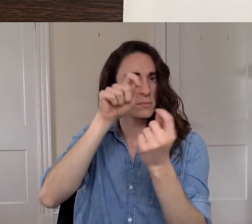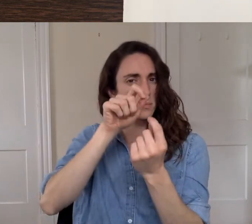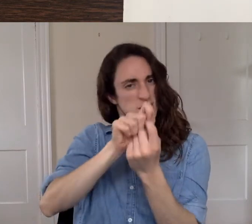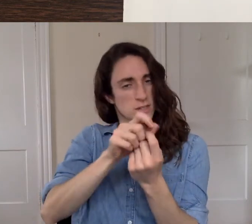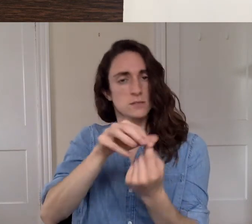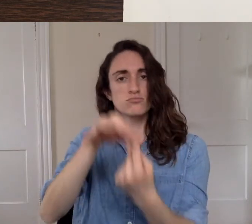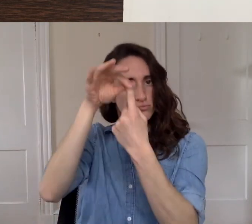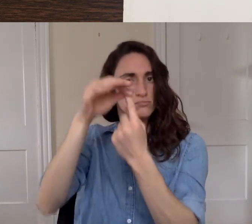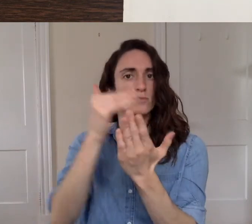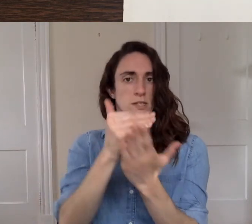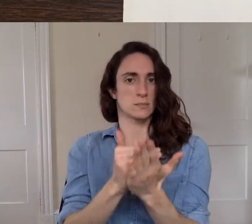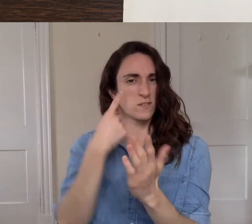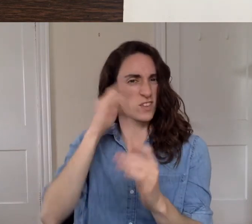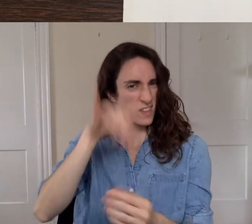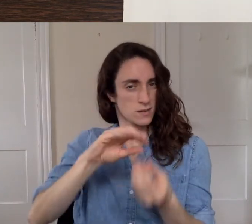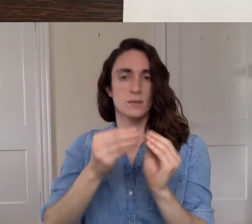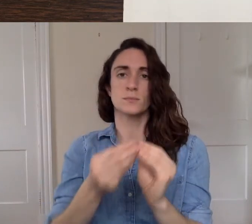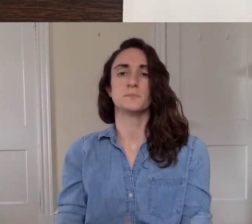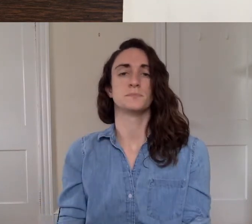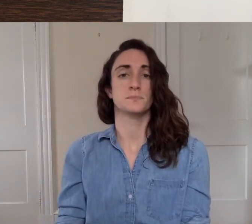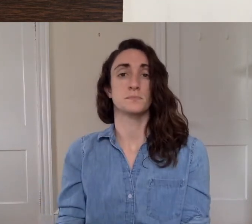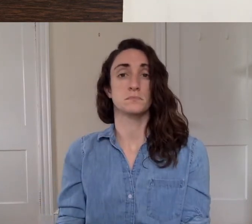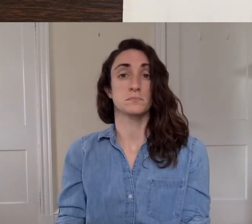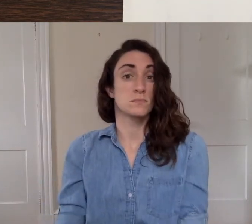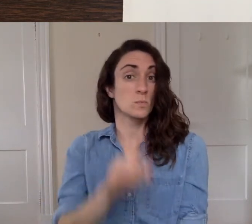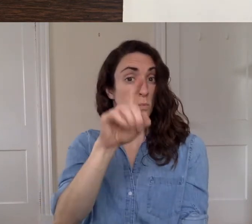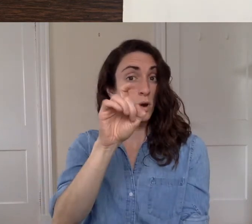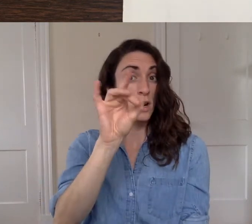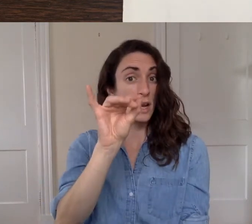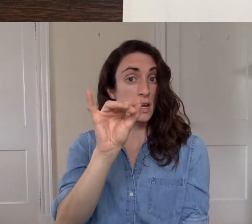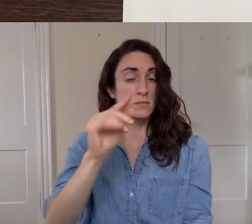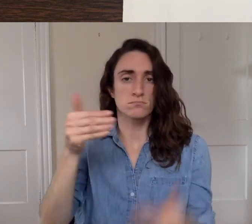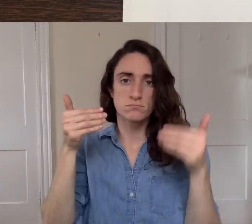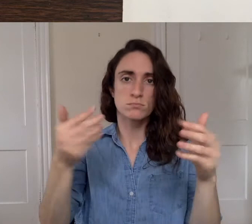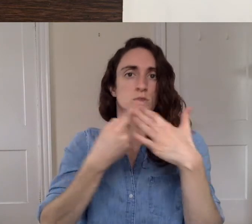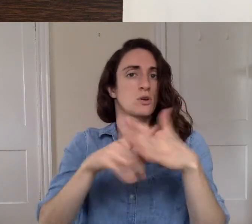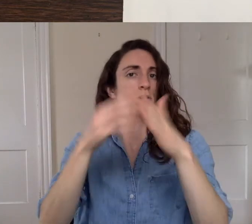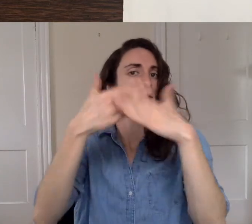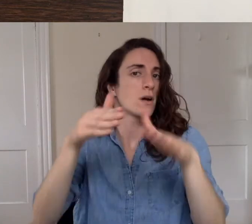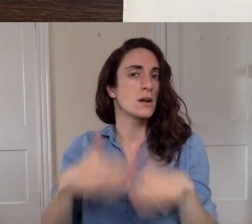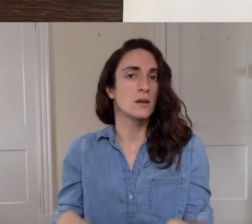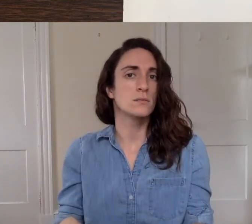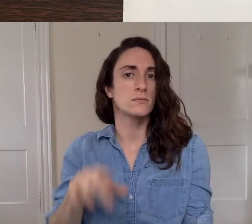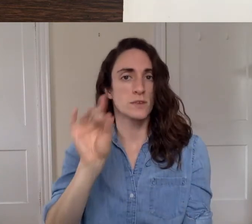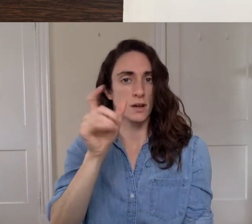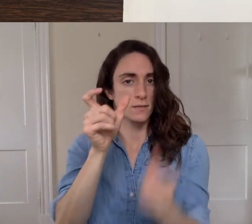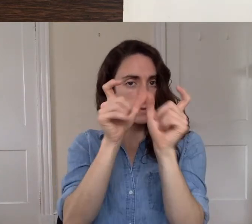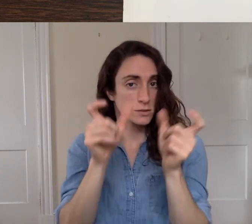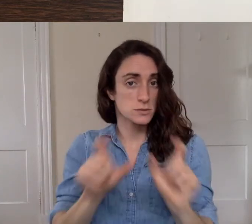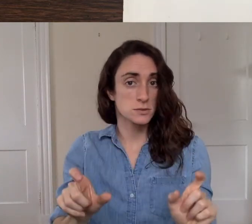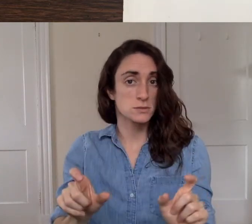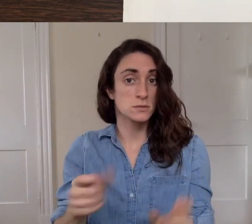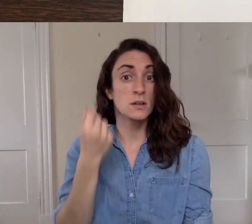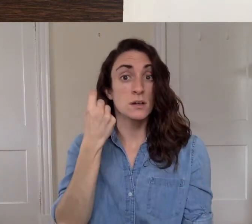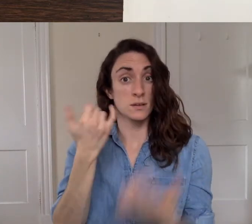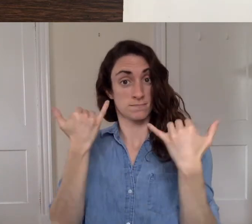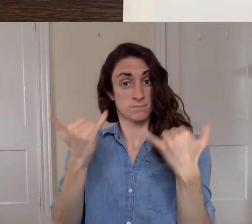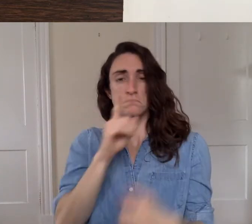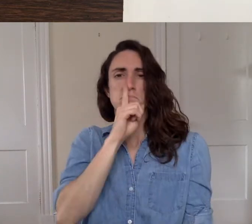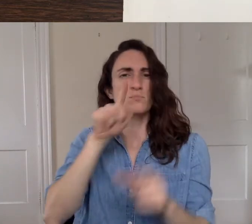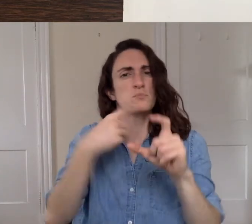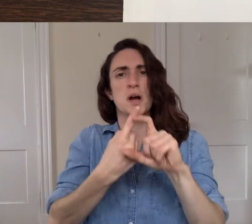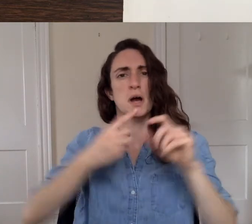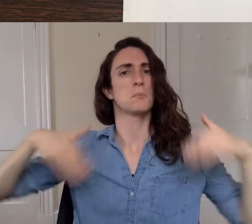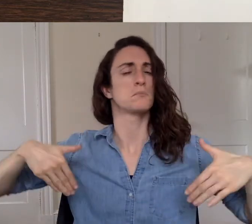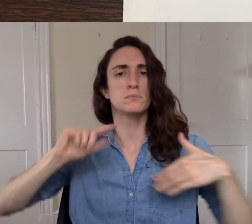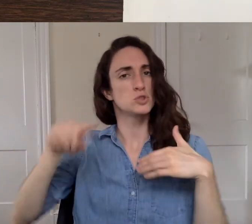example. If I want to know what prime numbers go into making 180, I can find out by starting to divide 180 by any of its